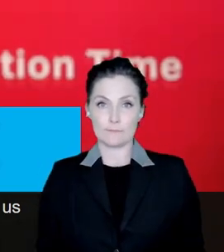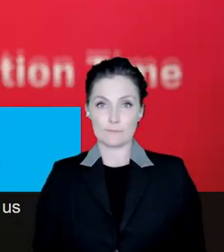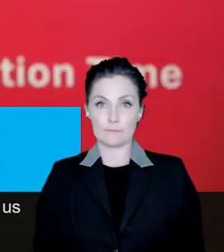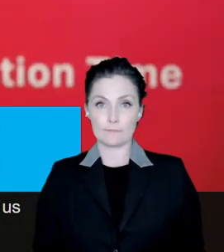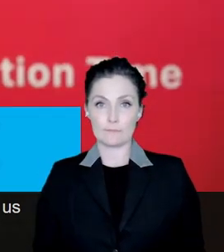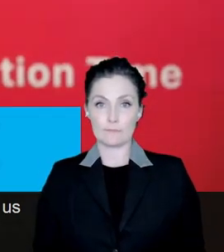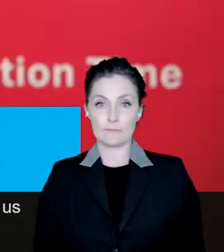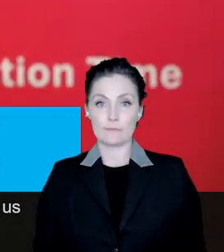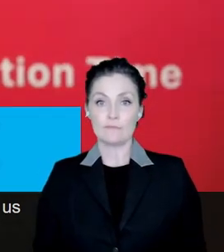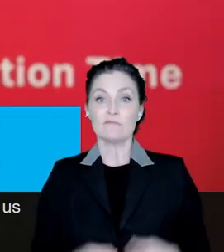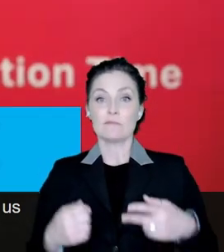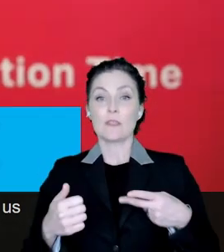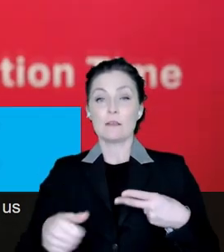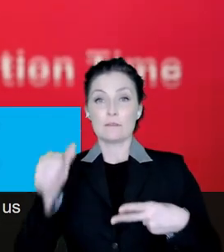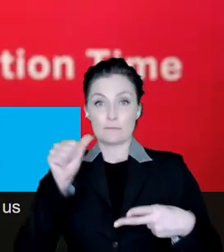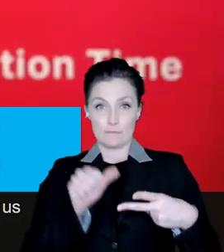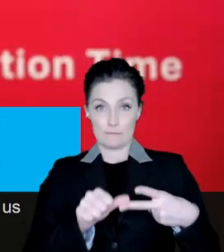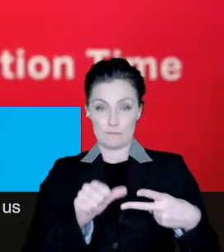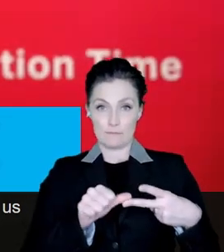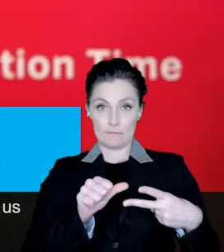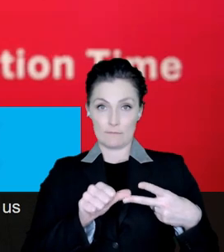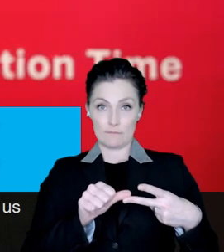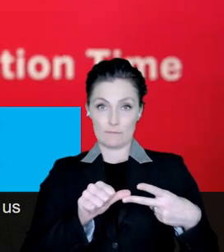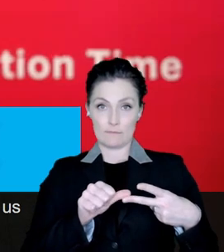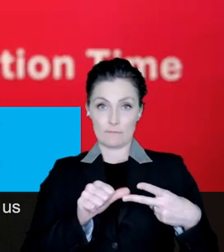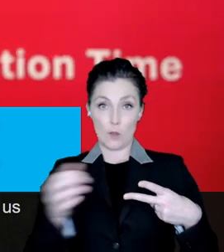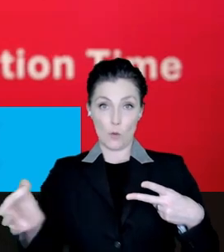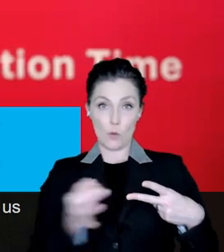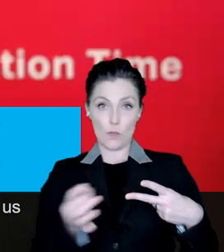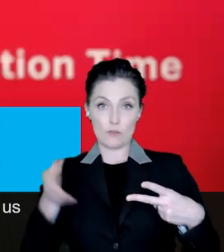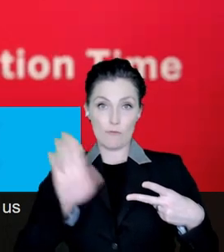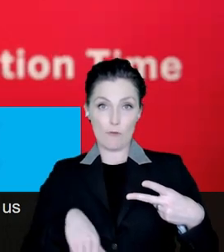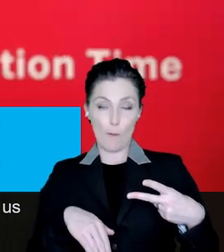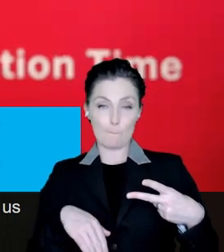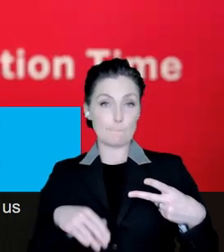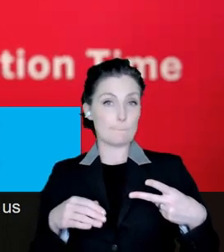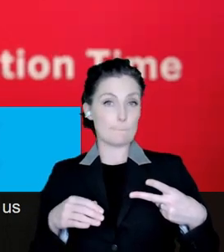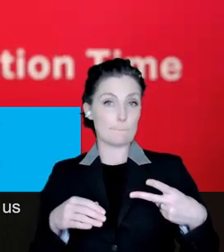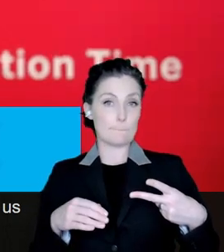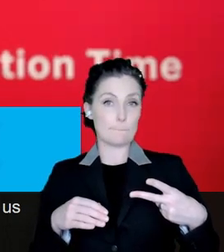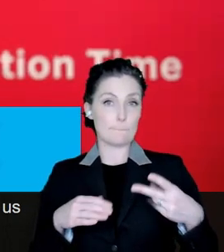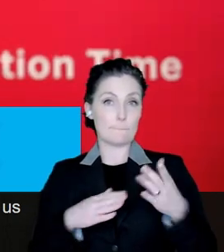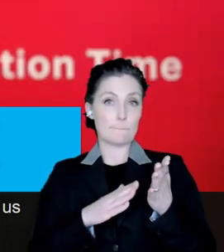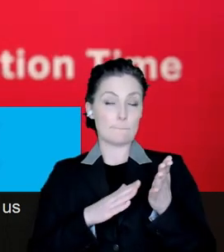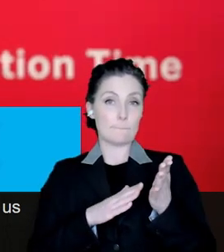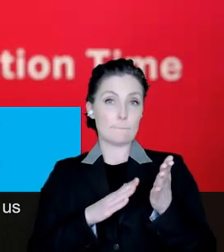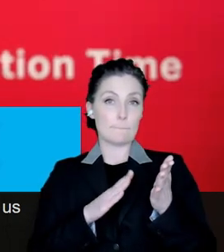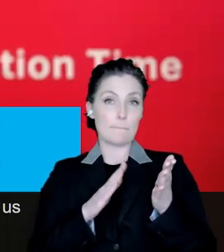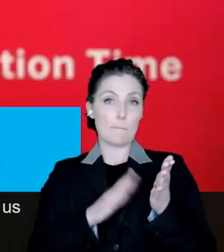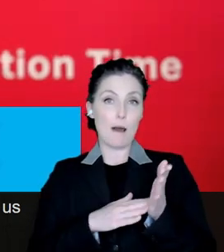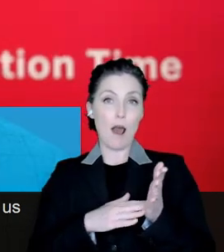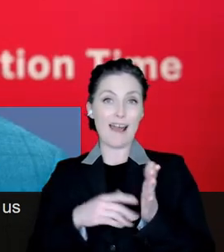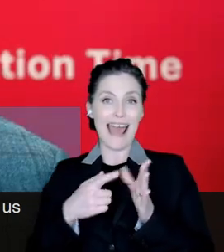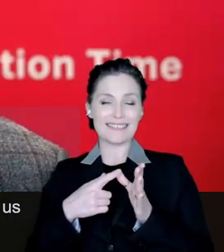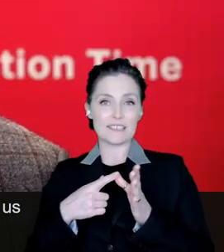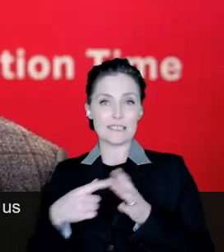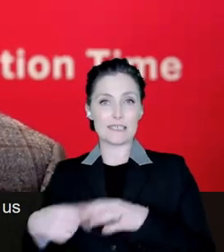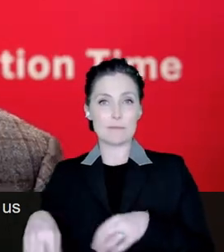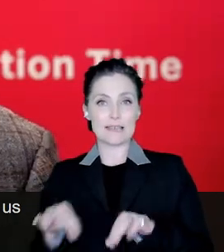And we've got a question from Mark Anthony Bastiani in Wandsworth.